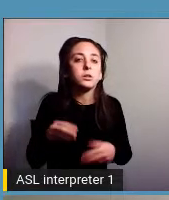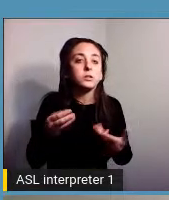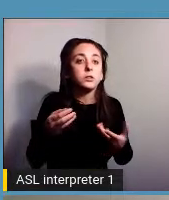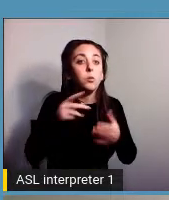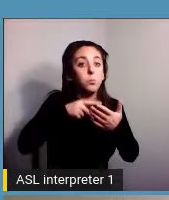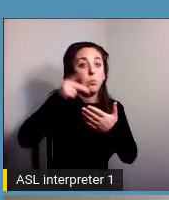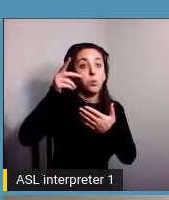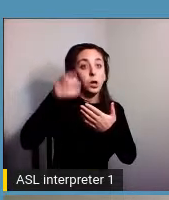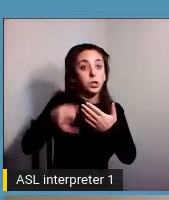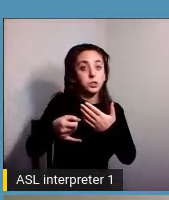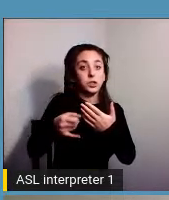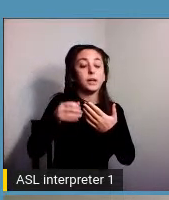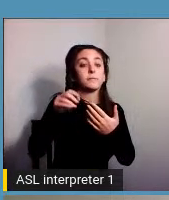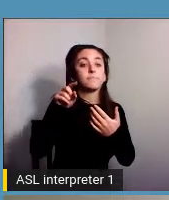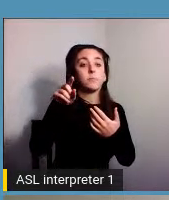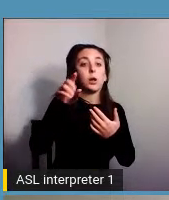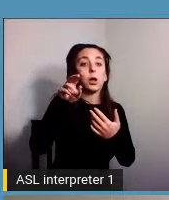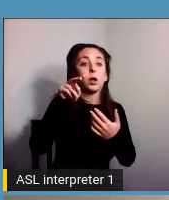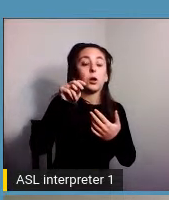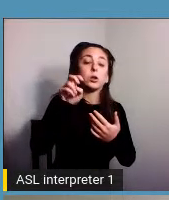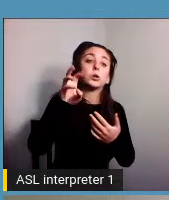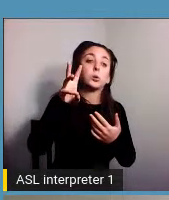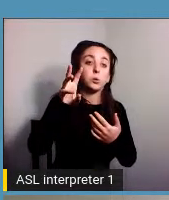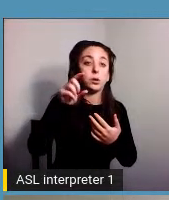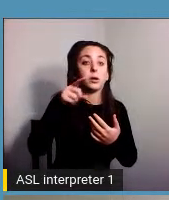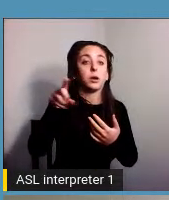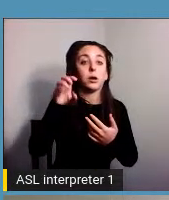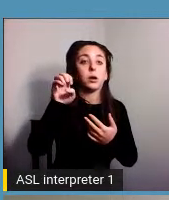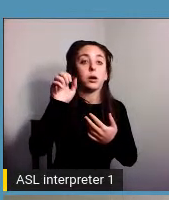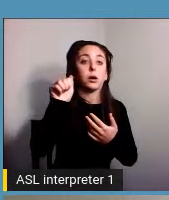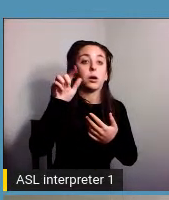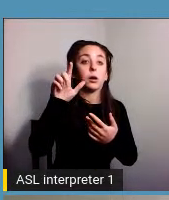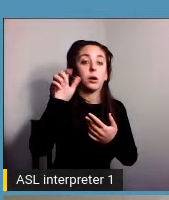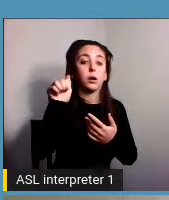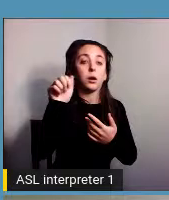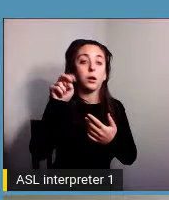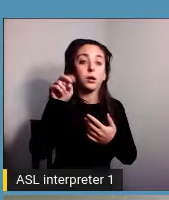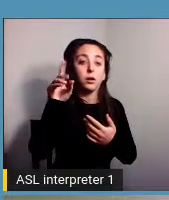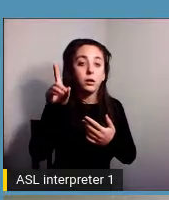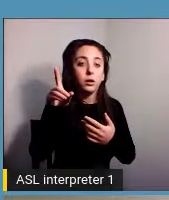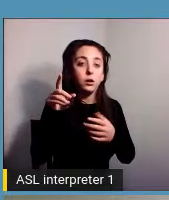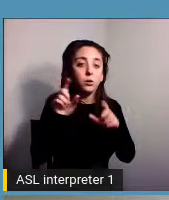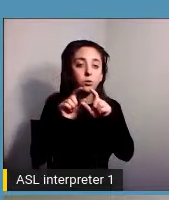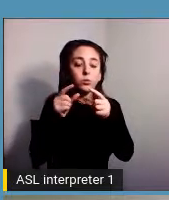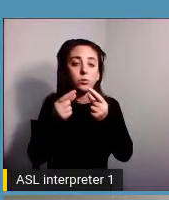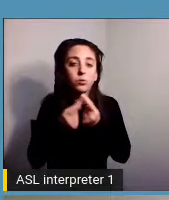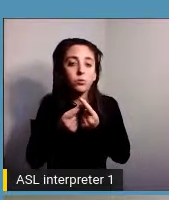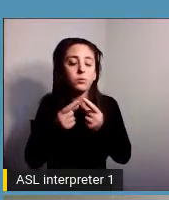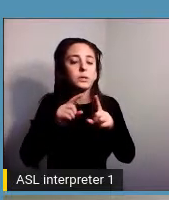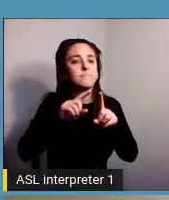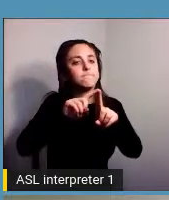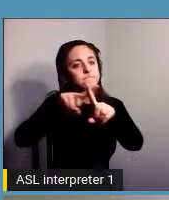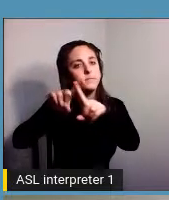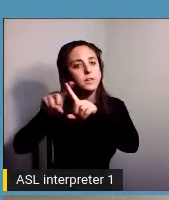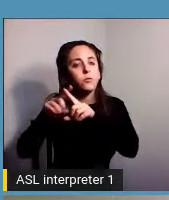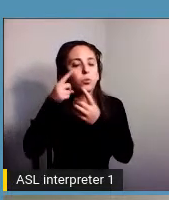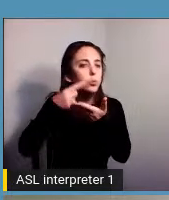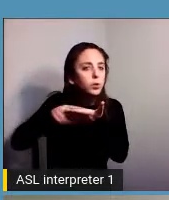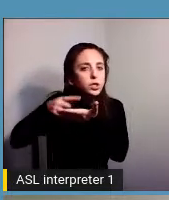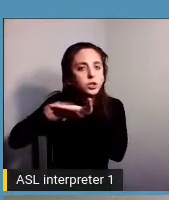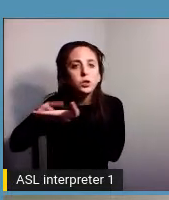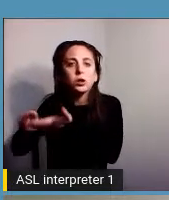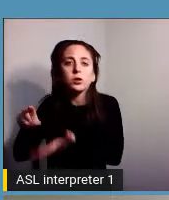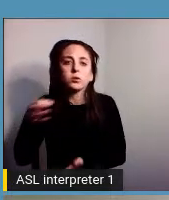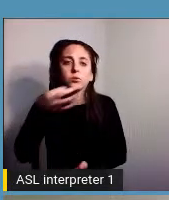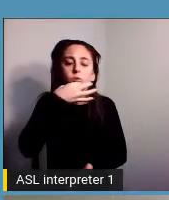New Zealand by a group of Maori weaving experts and researchers. It's funded by